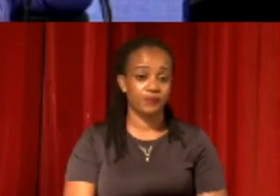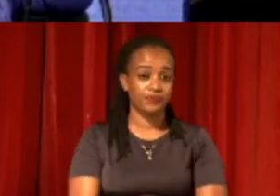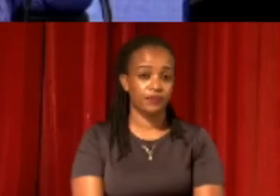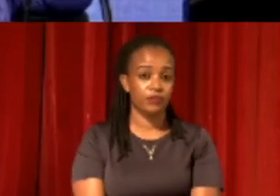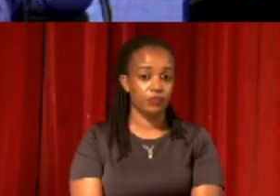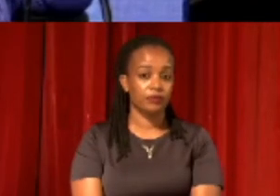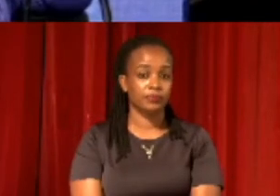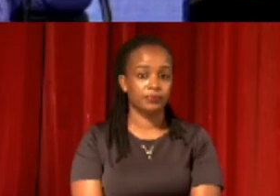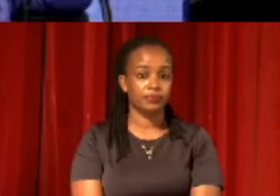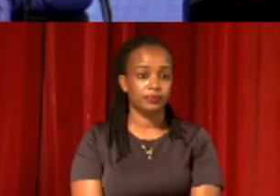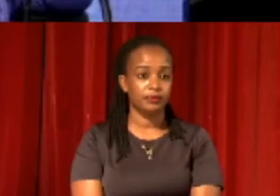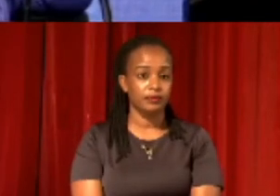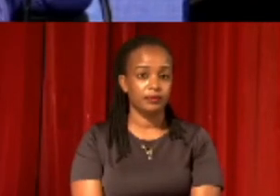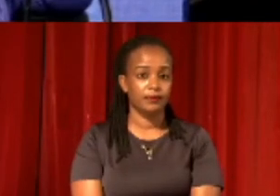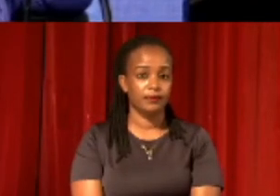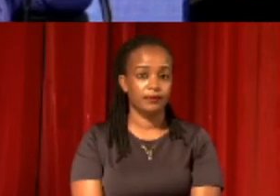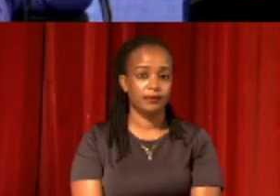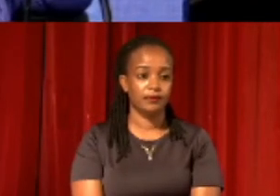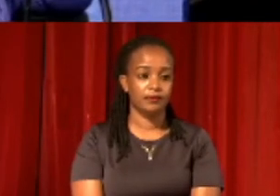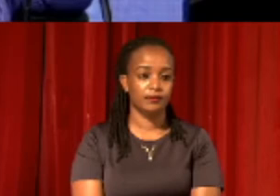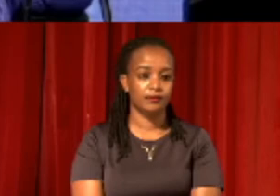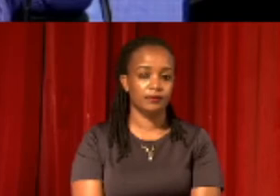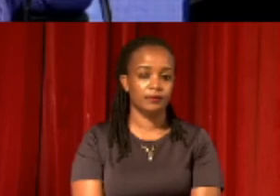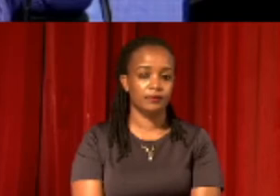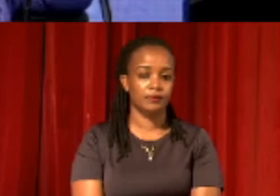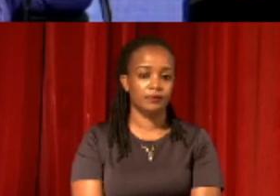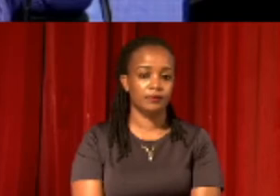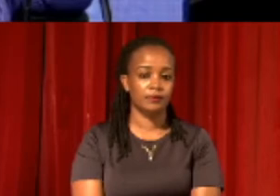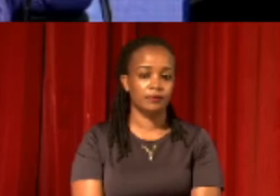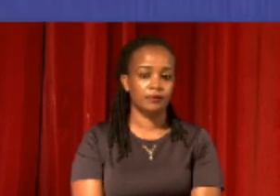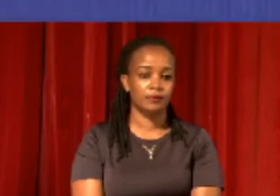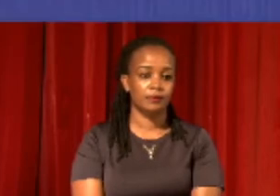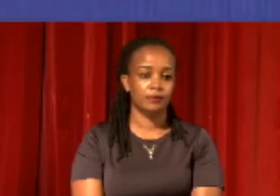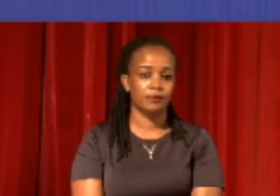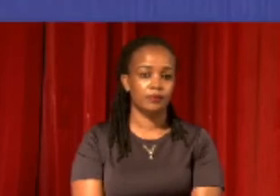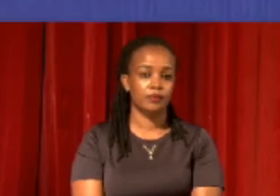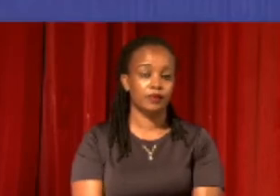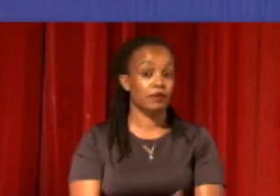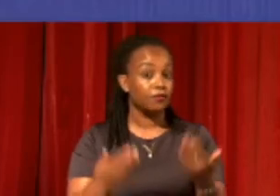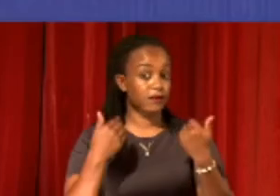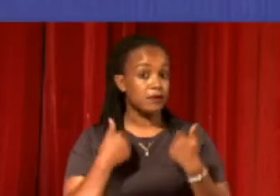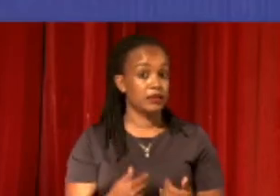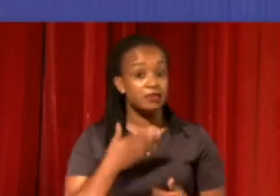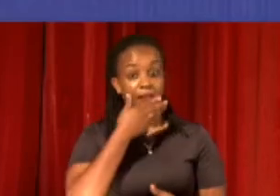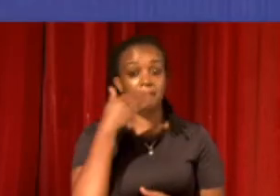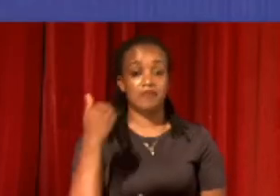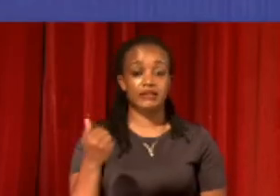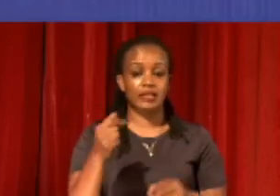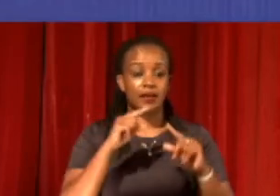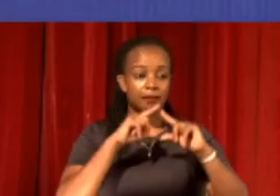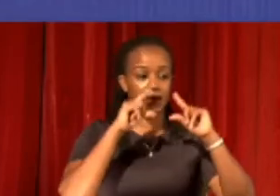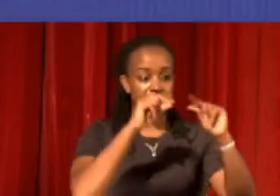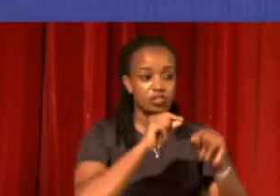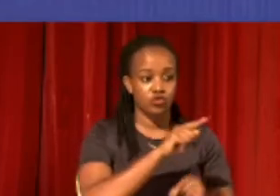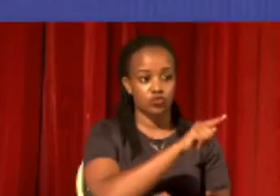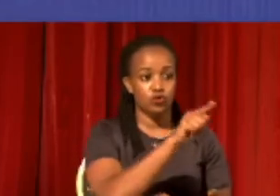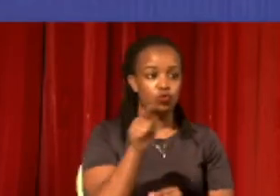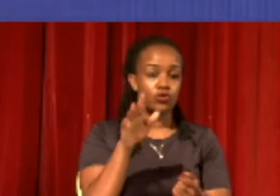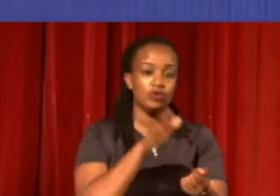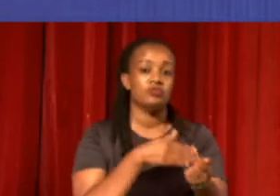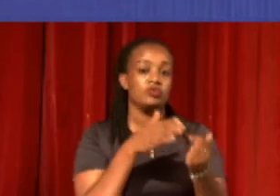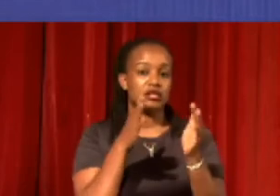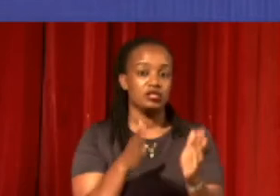them. Wow. Nice. So for me, my best message to you, musicians, is